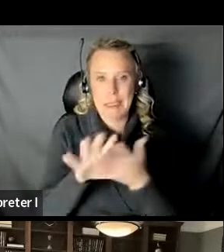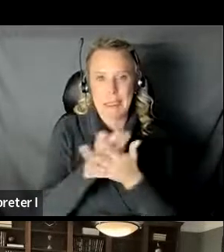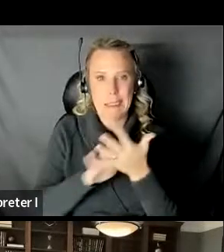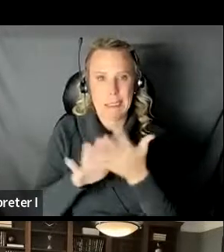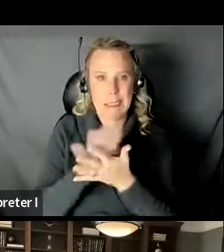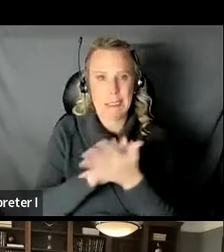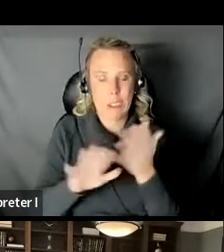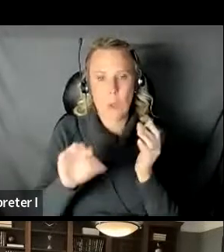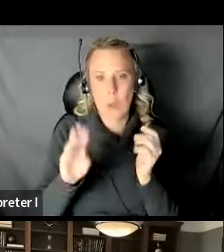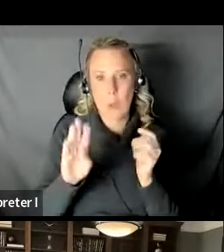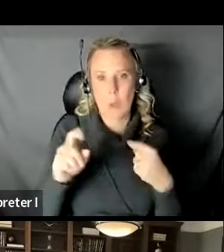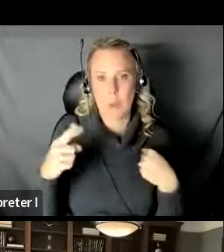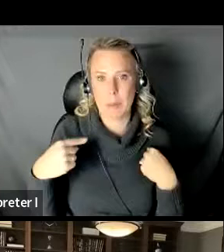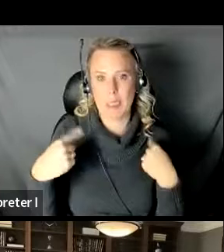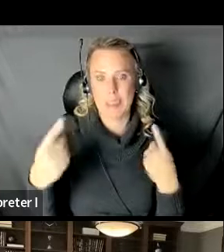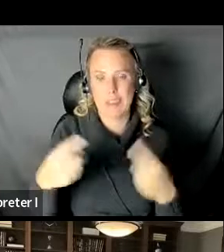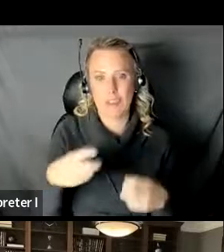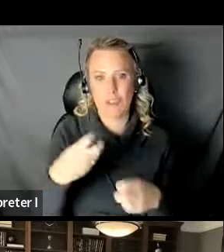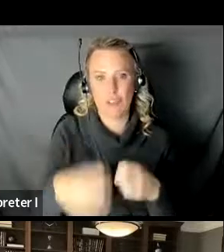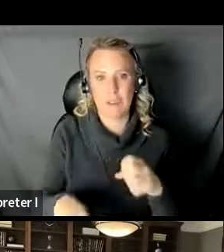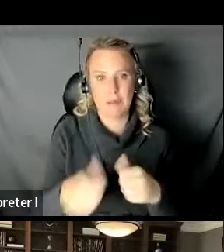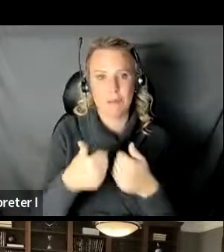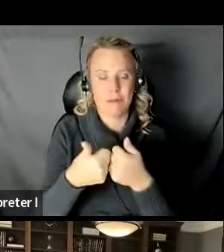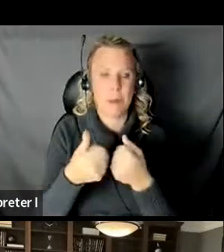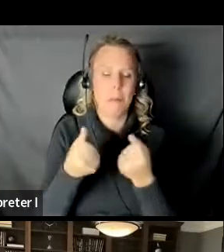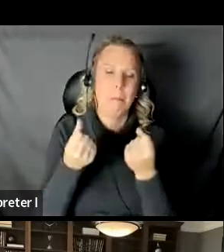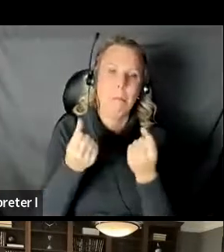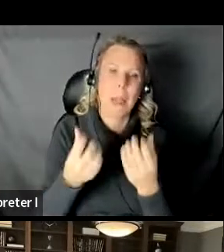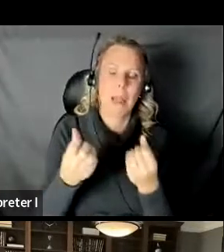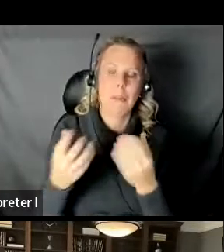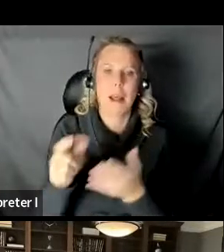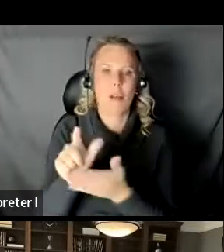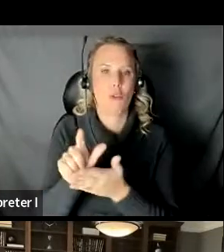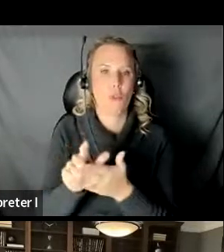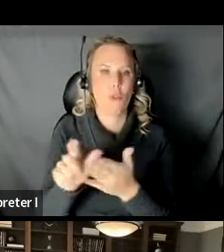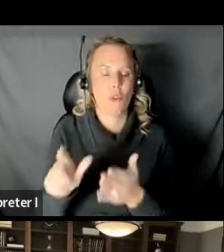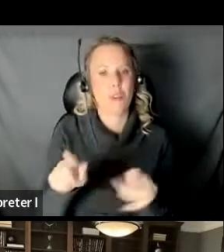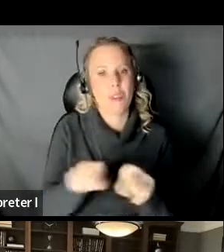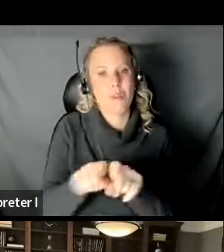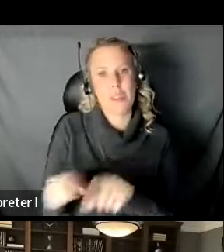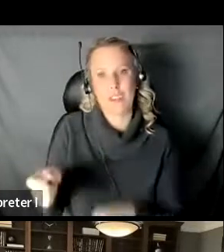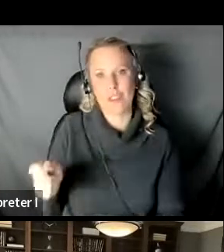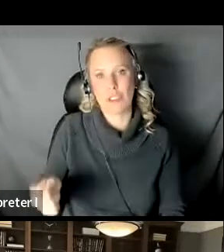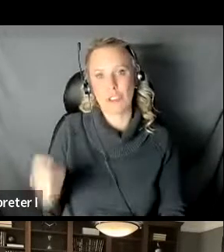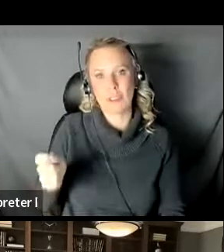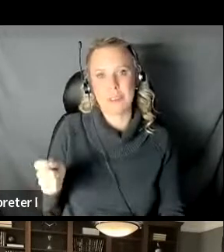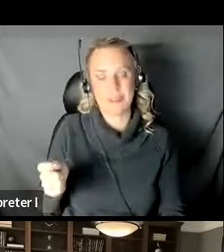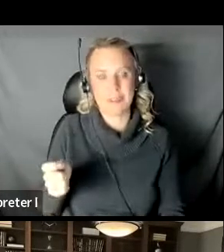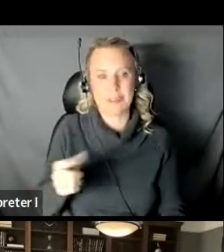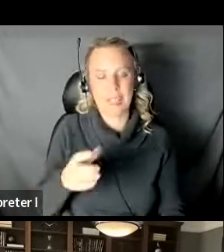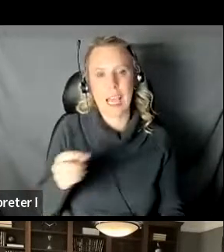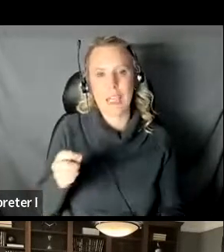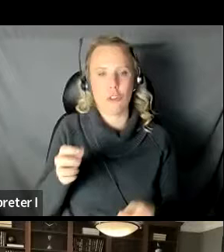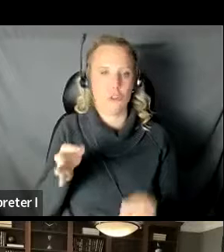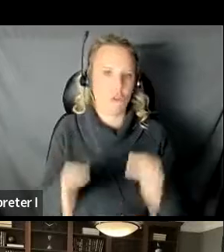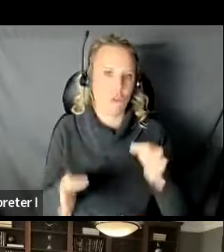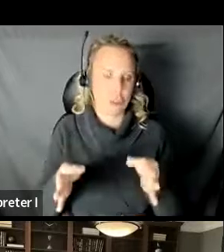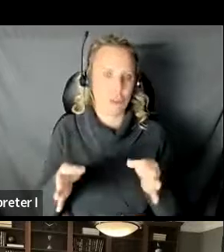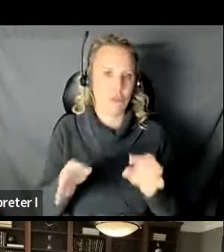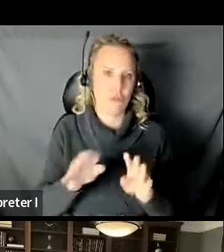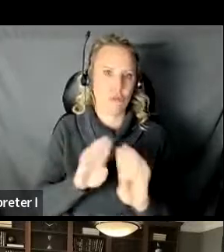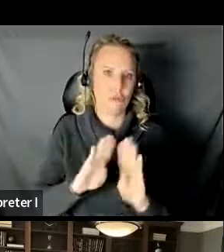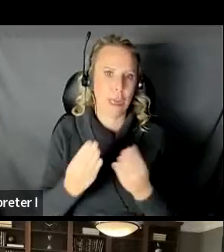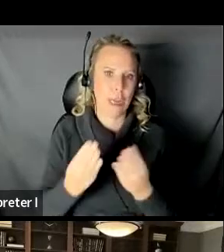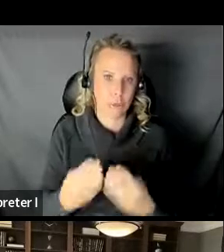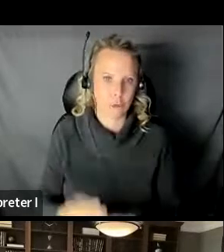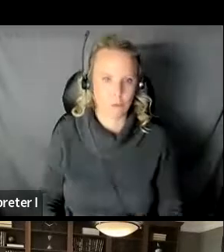how difficult that has made the jobs of our judges and the judicial branch.